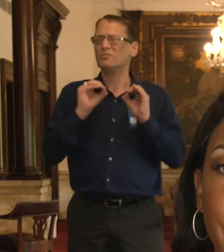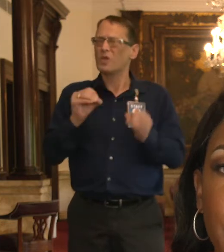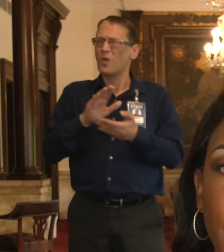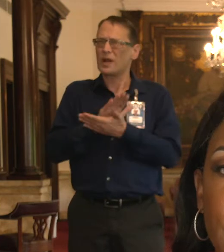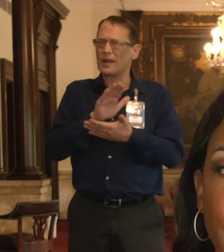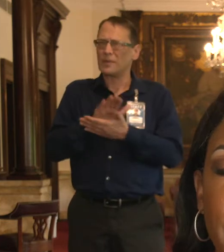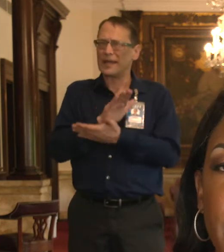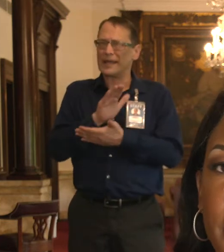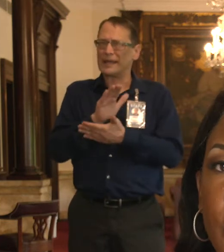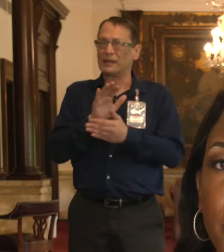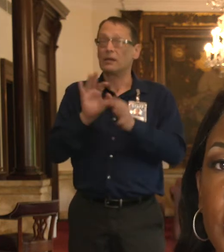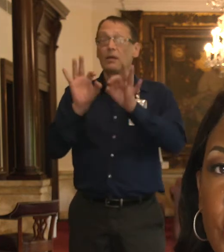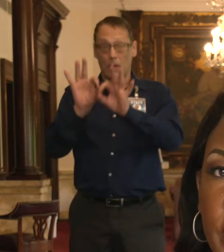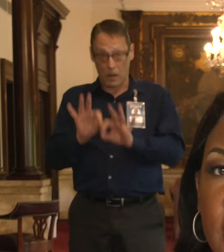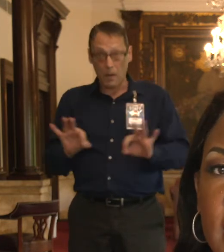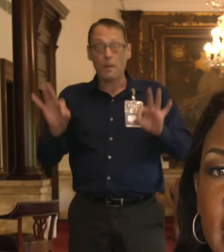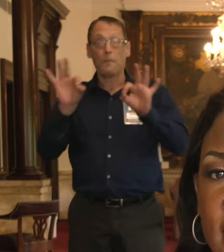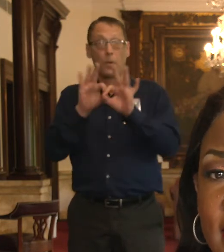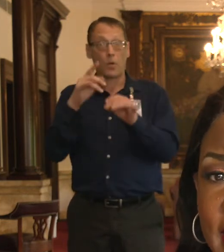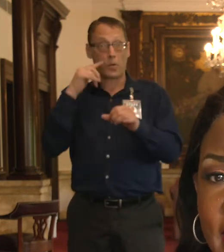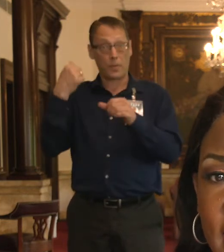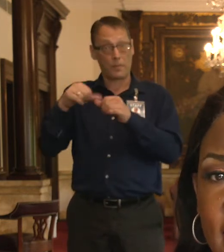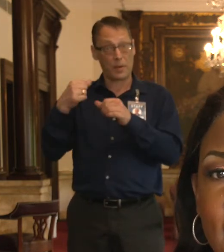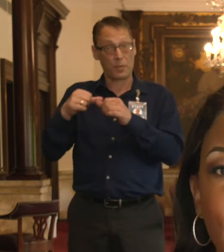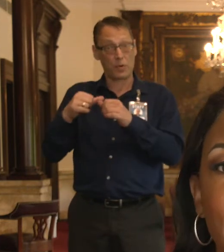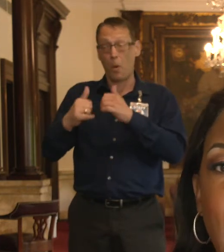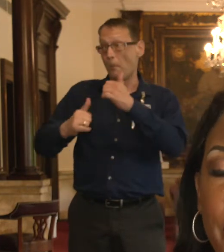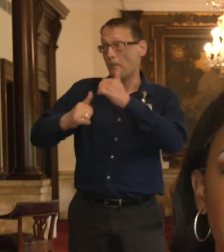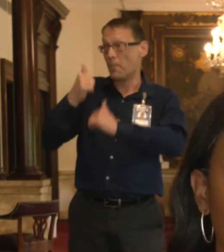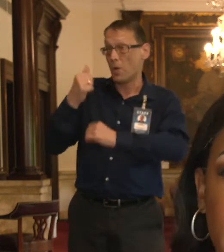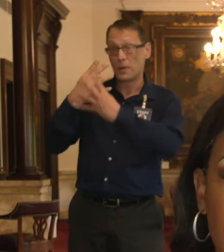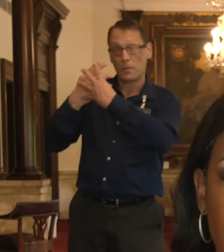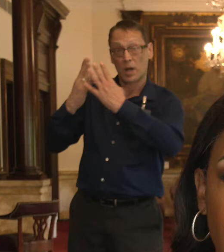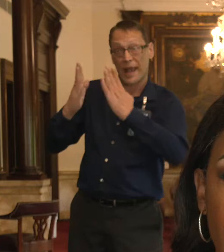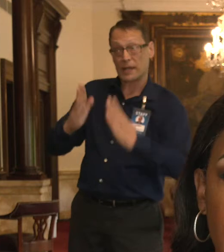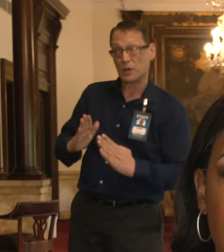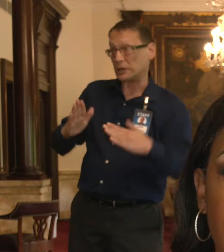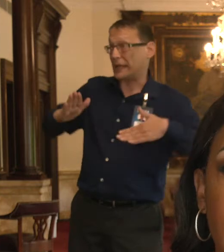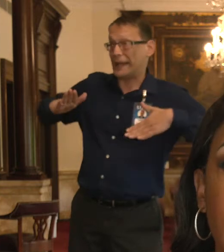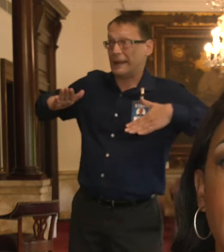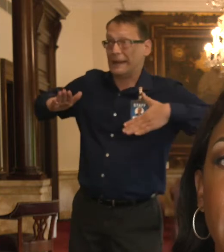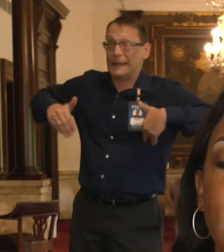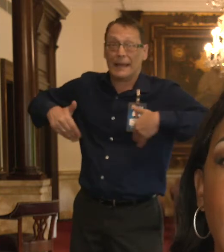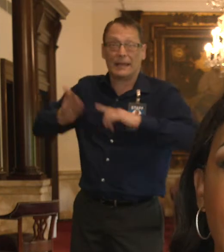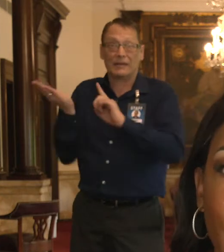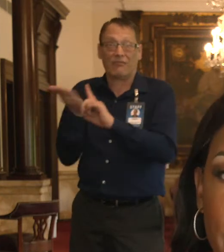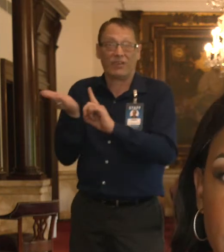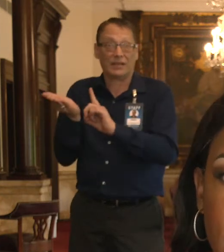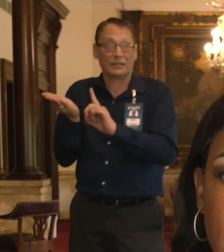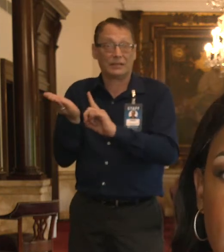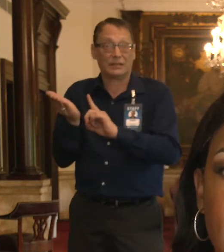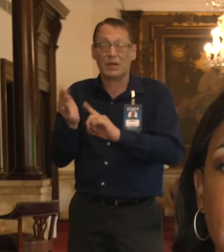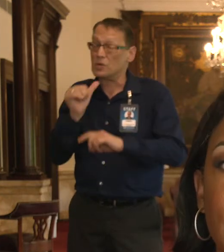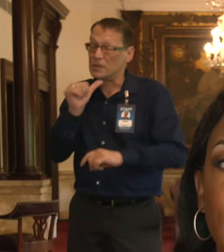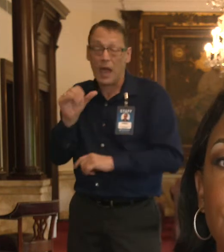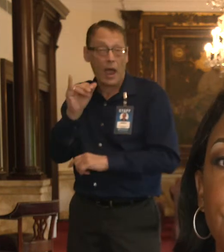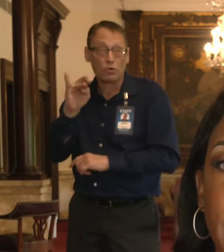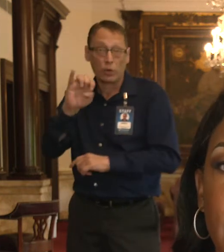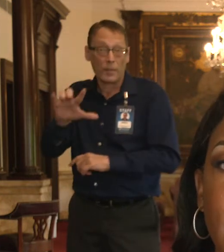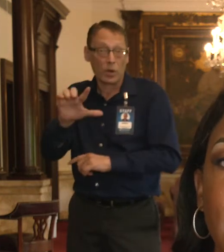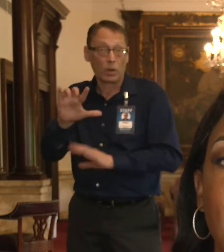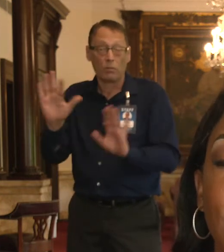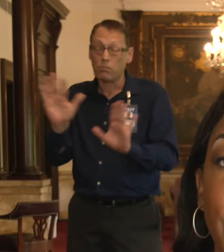it's very important to remember the majority of the detainees have not been convicted of a crime. They are not criminals. They